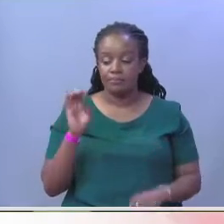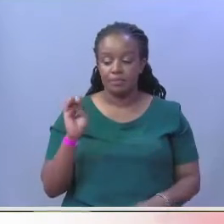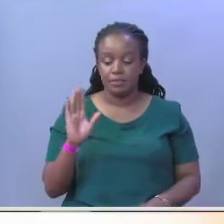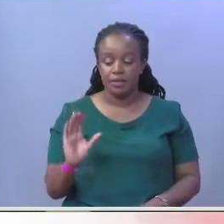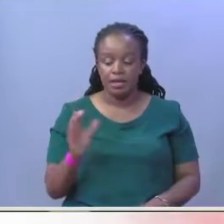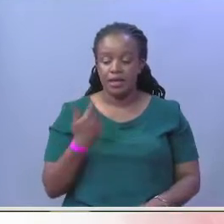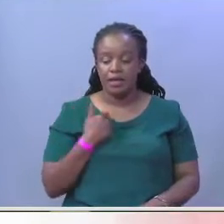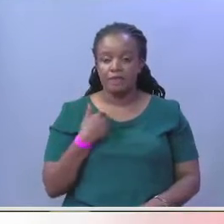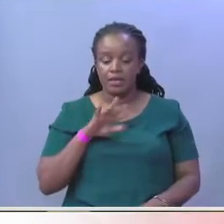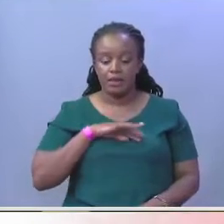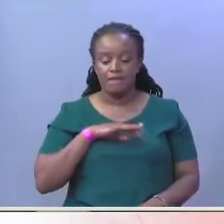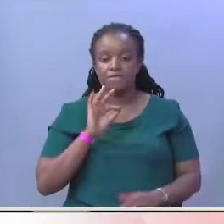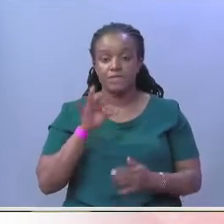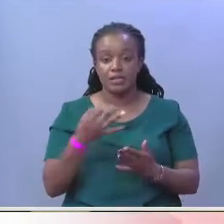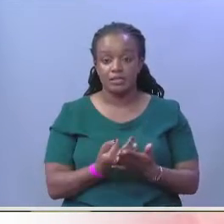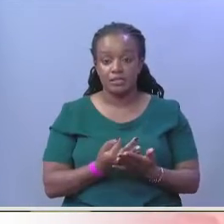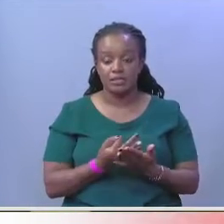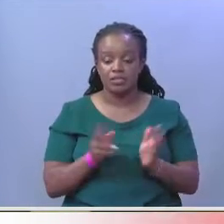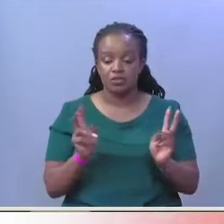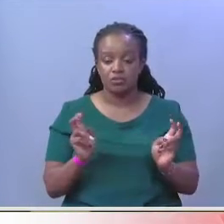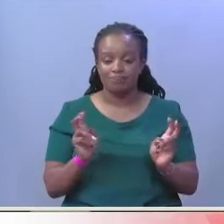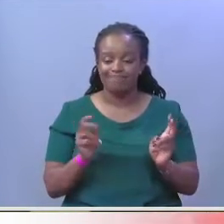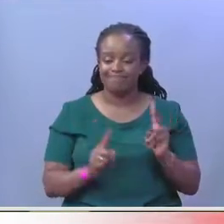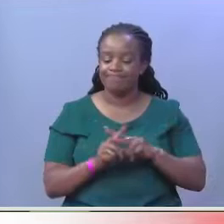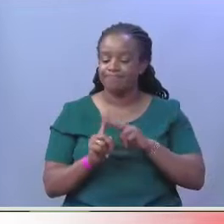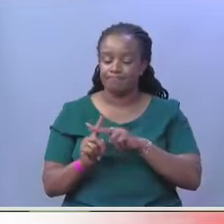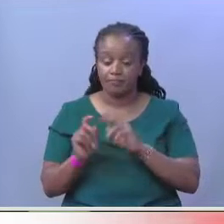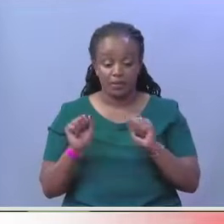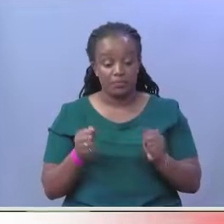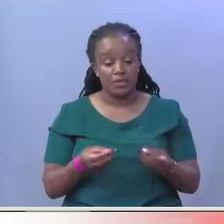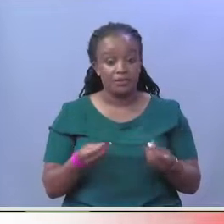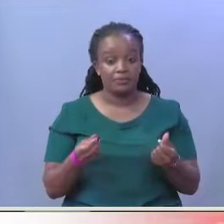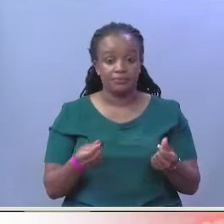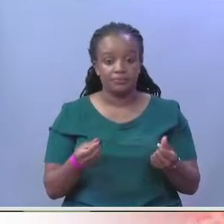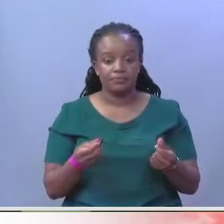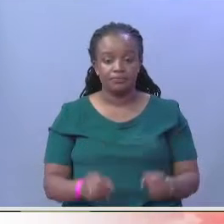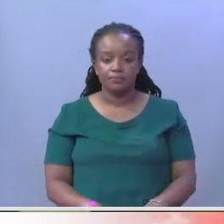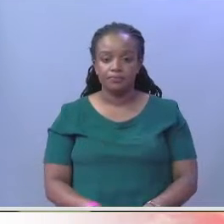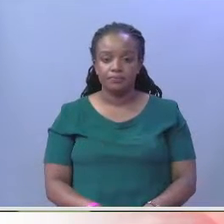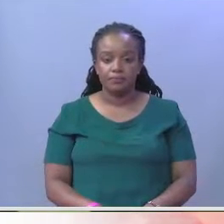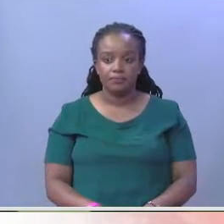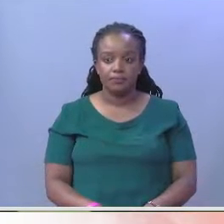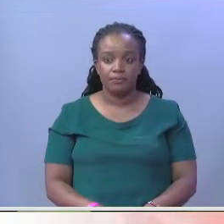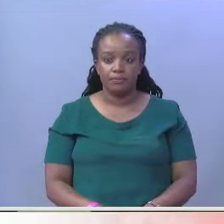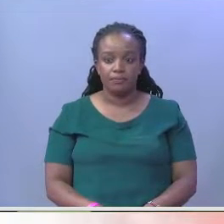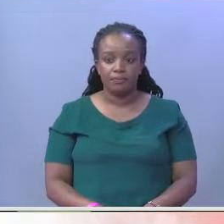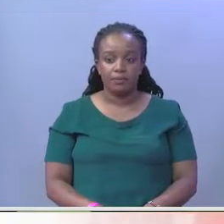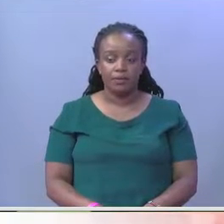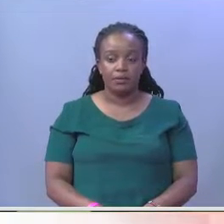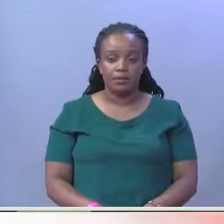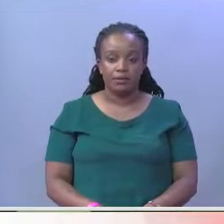raised by this group can then be addressed. That means that they can extend the voter registration.